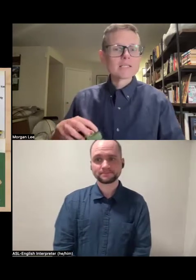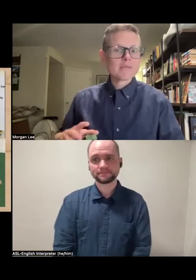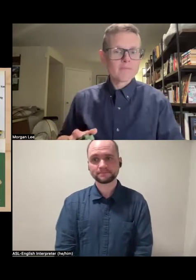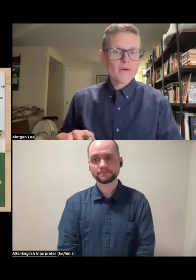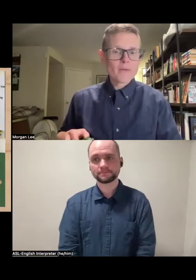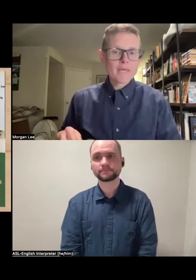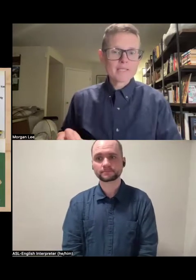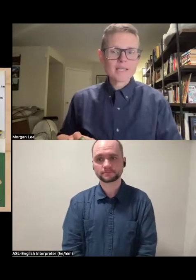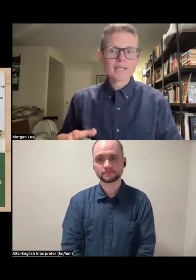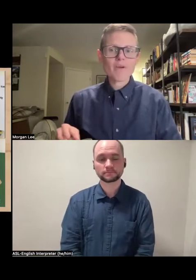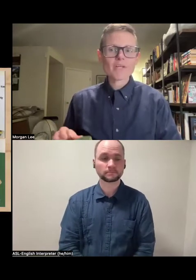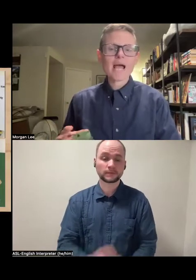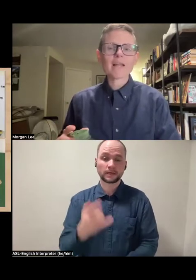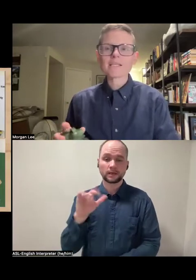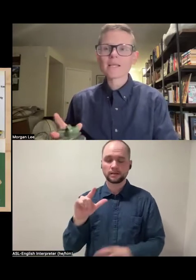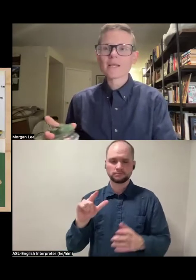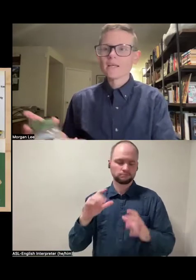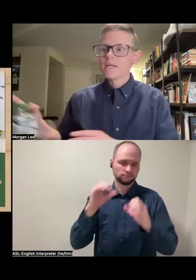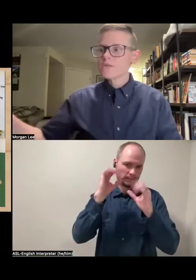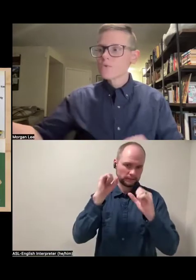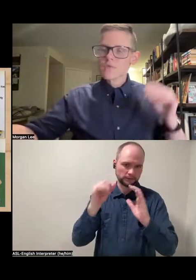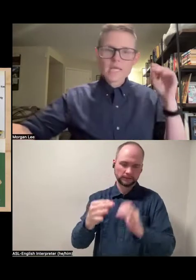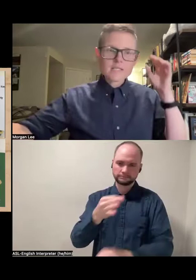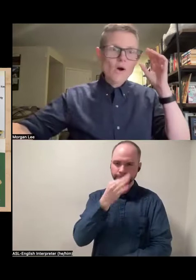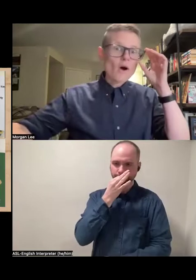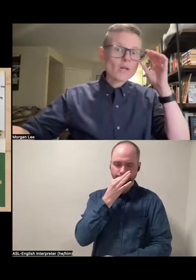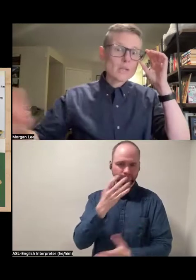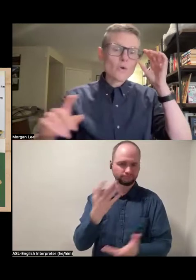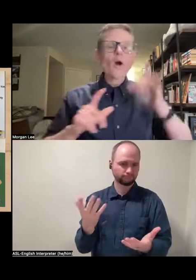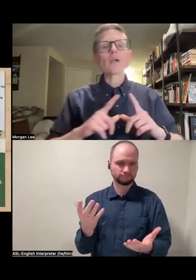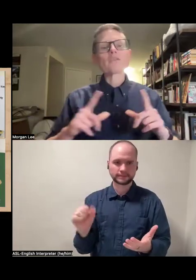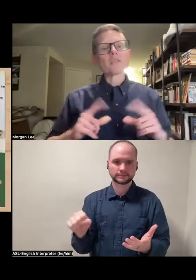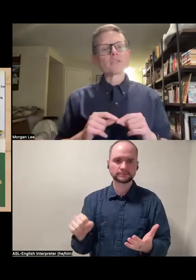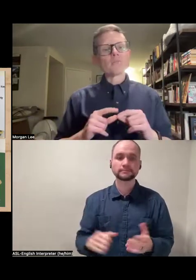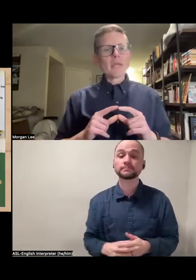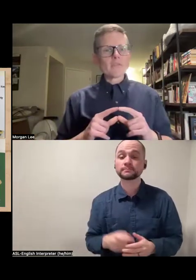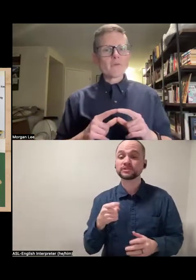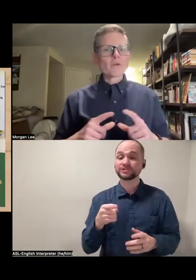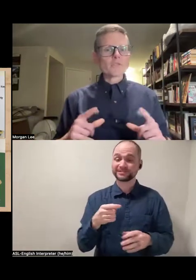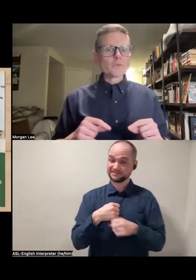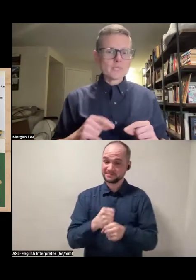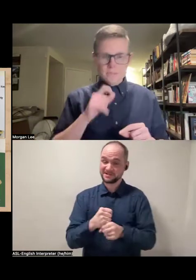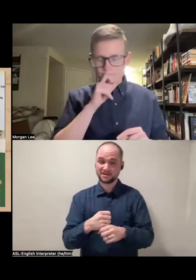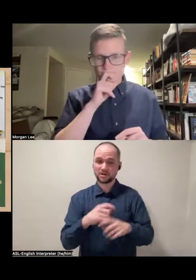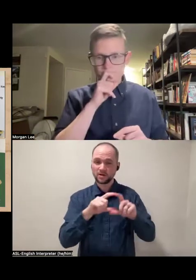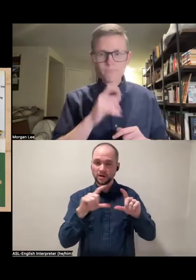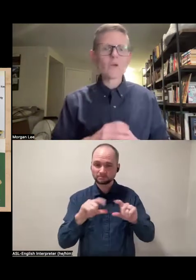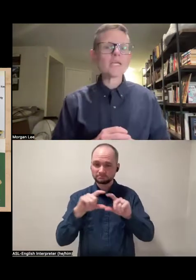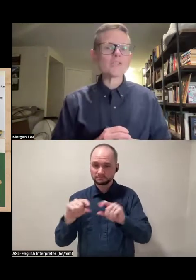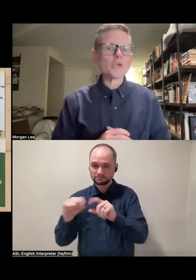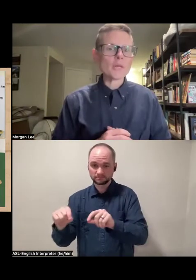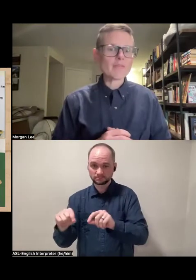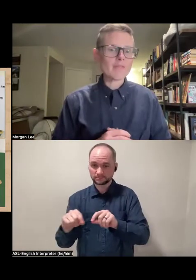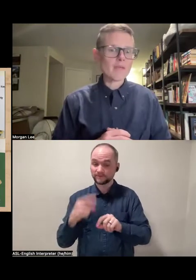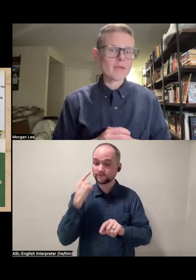Gil is very amazing and very talented. So these are little cards that she made for our students for